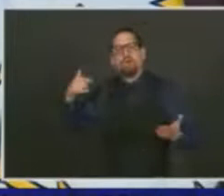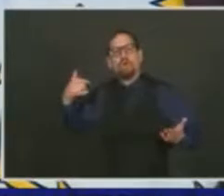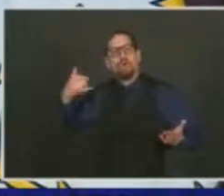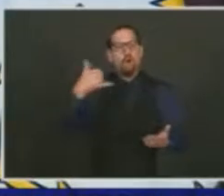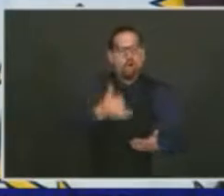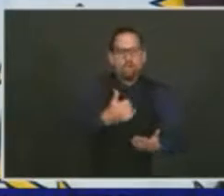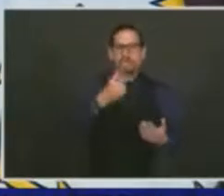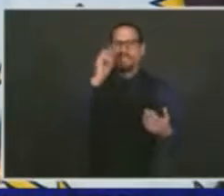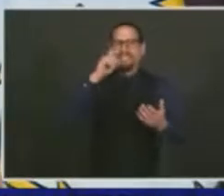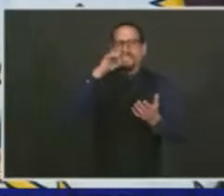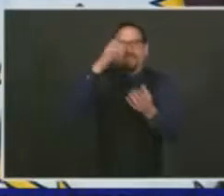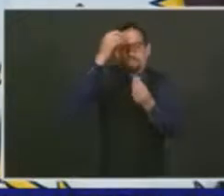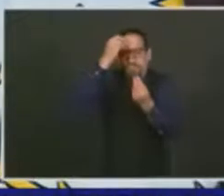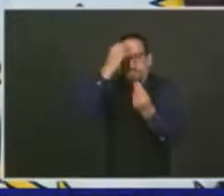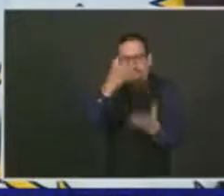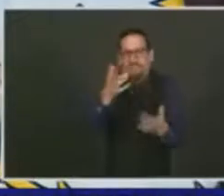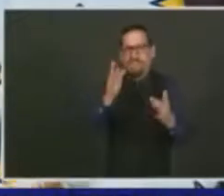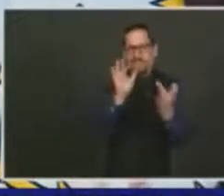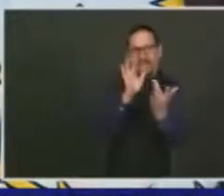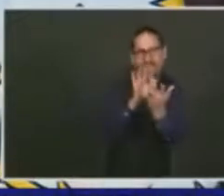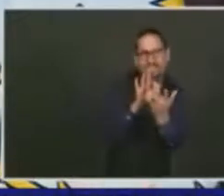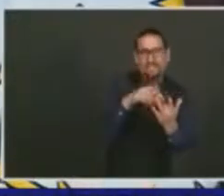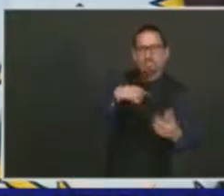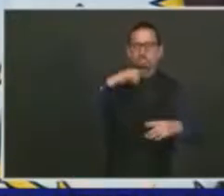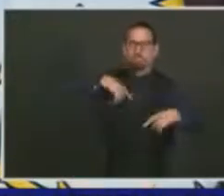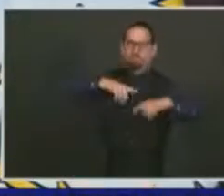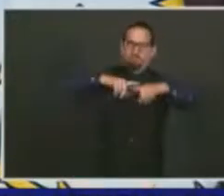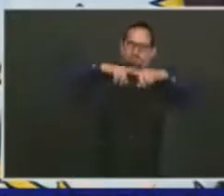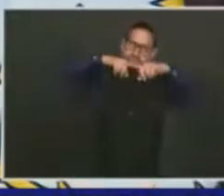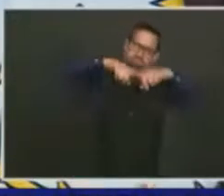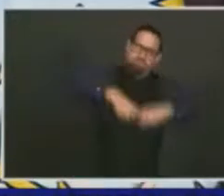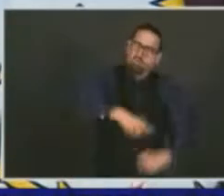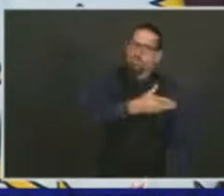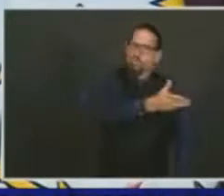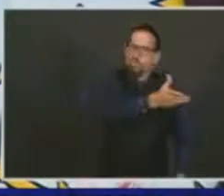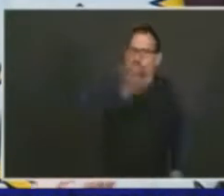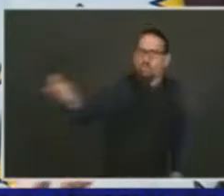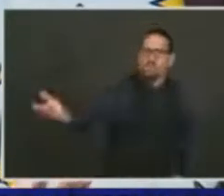Island, depends on everyone's willingness to